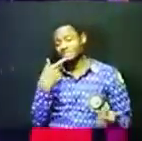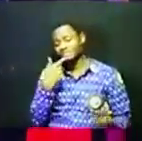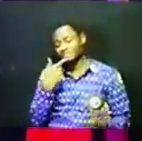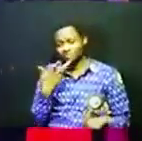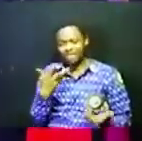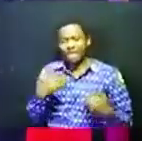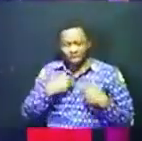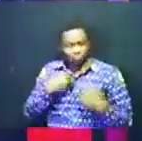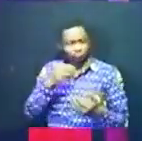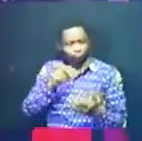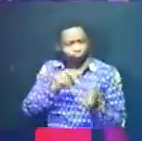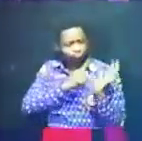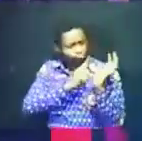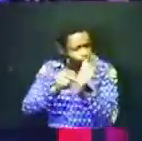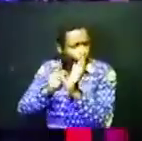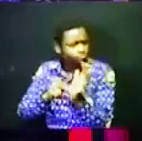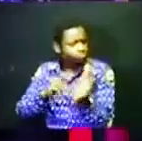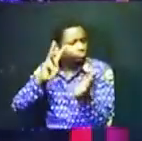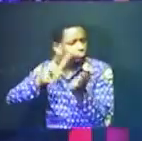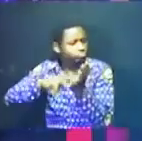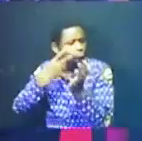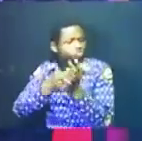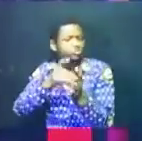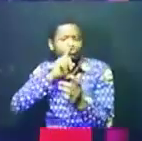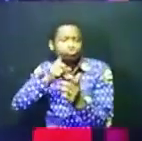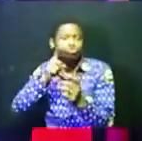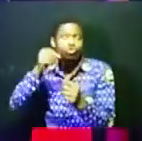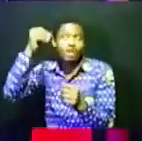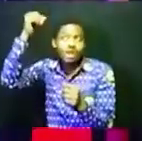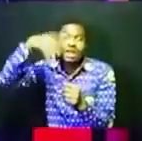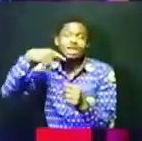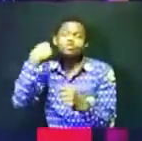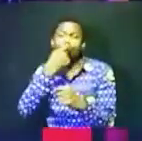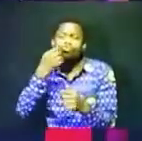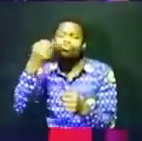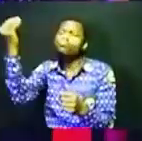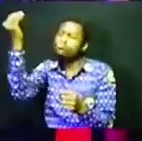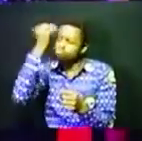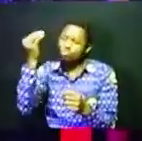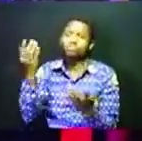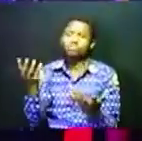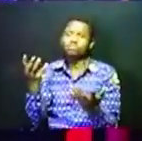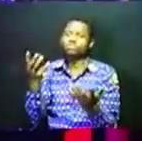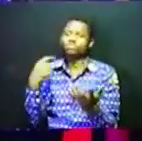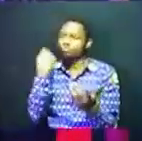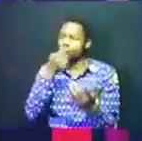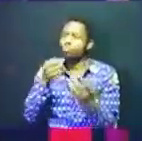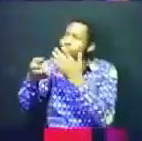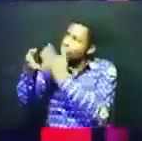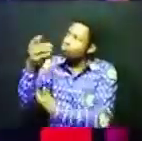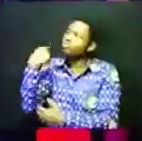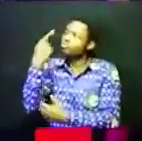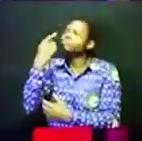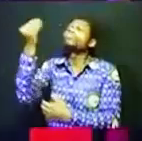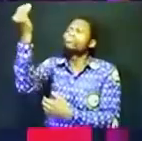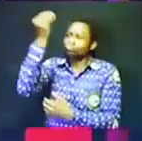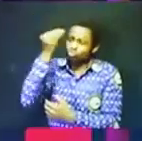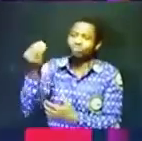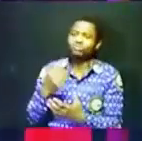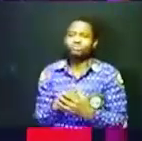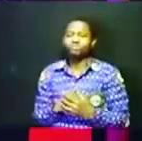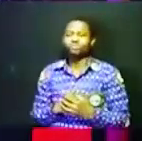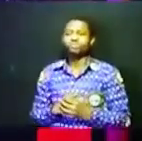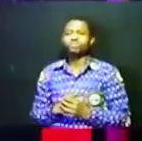has a proof of who the light is. Who God Jesus